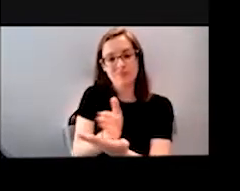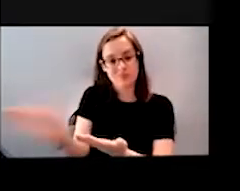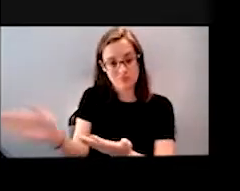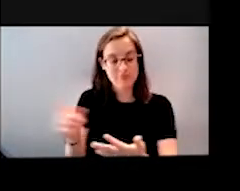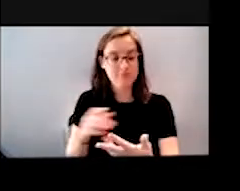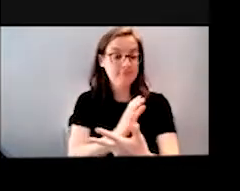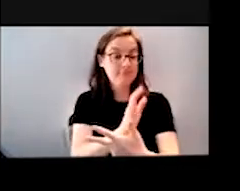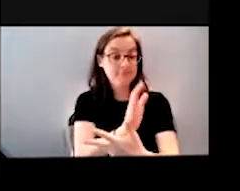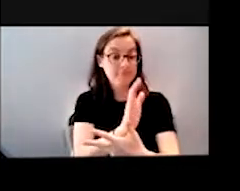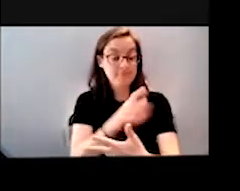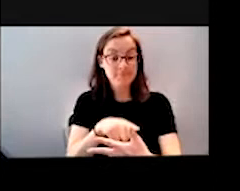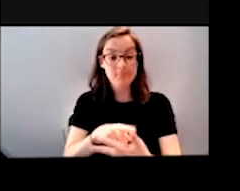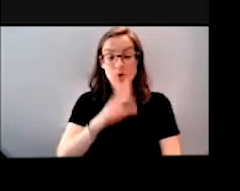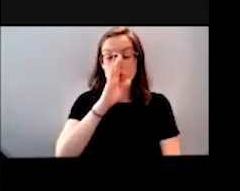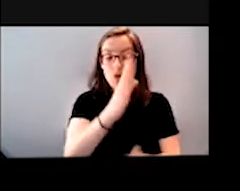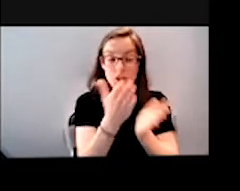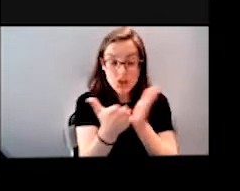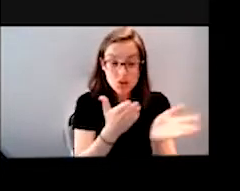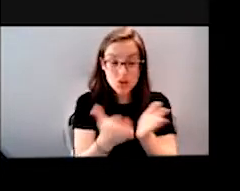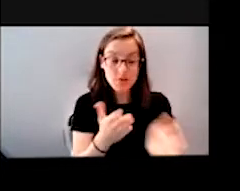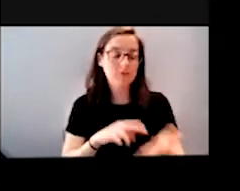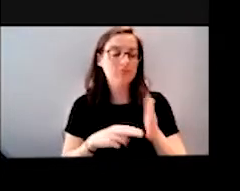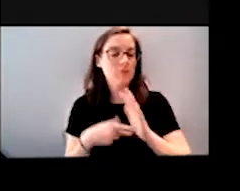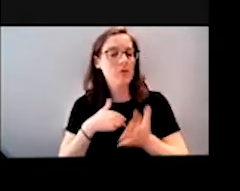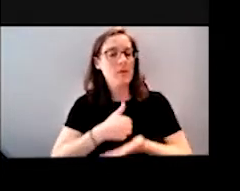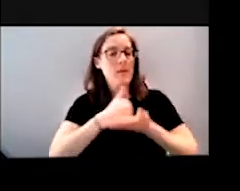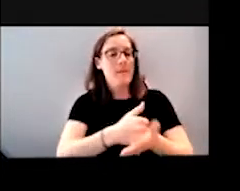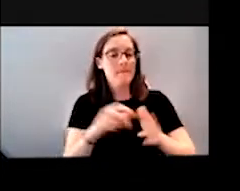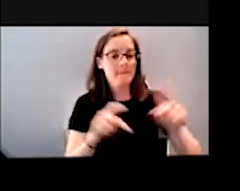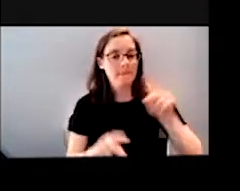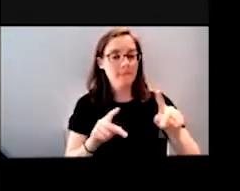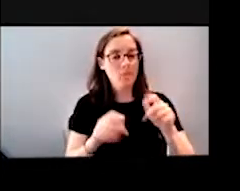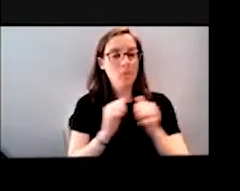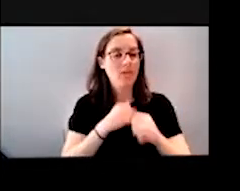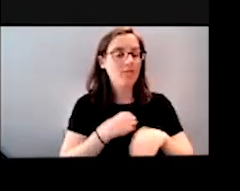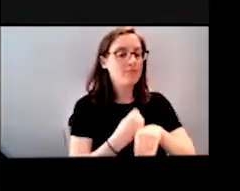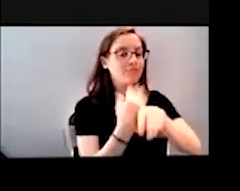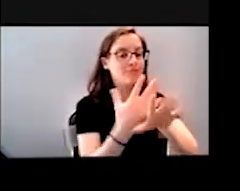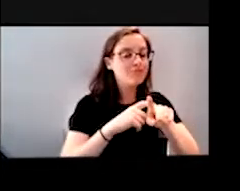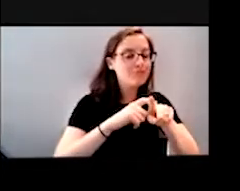direct service, helping people through our consumer helpline.